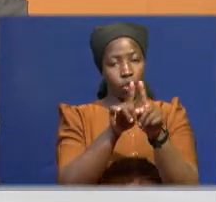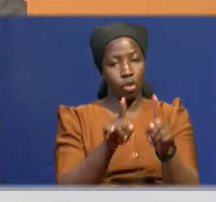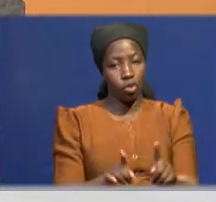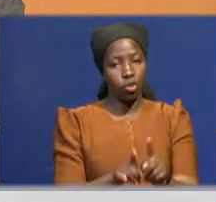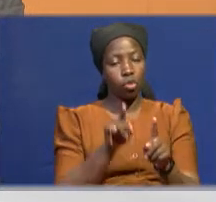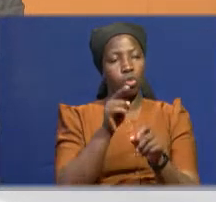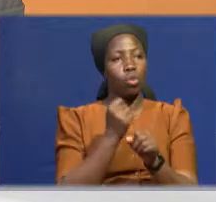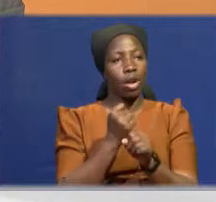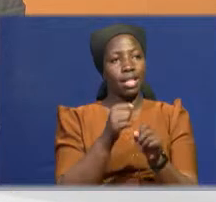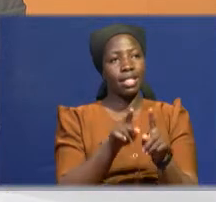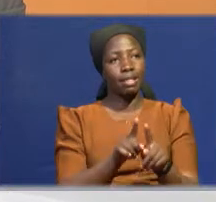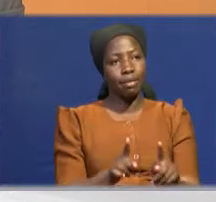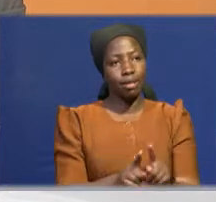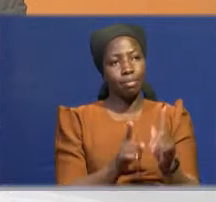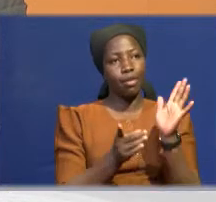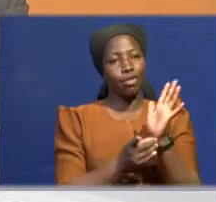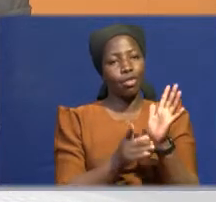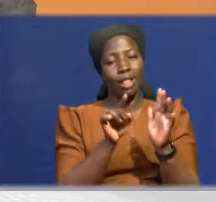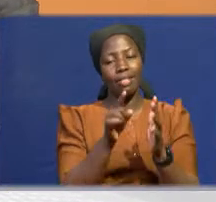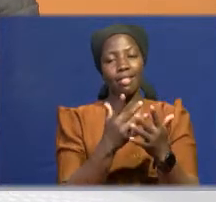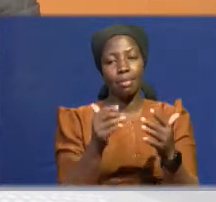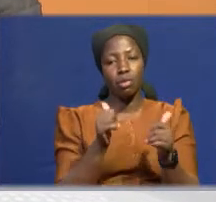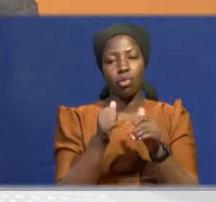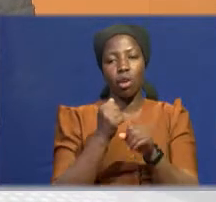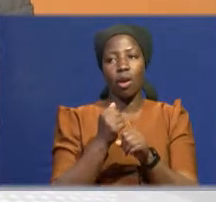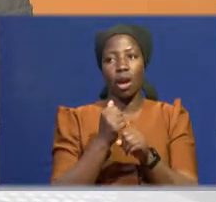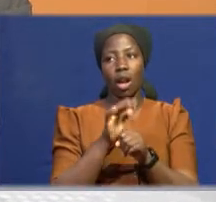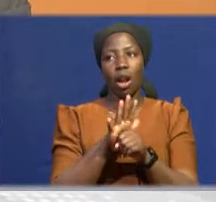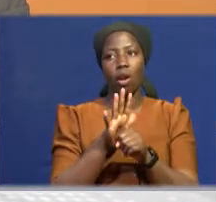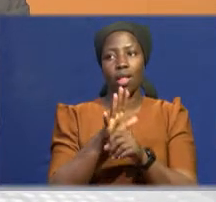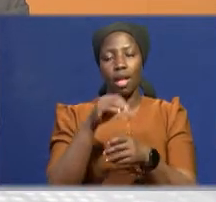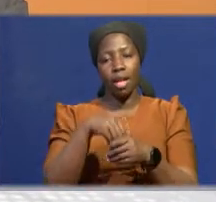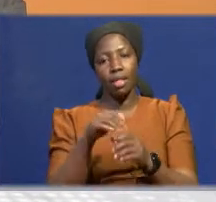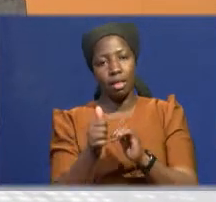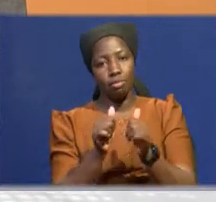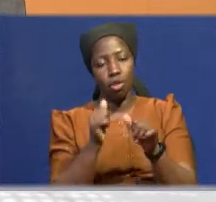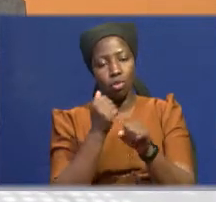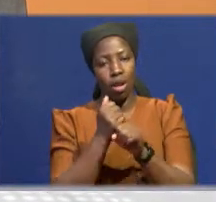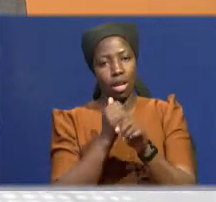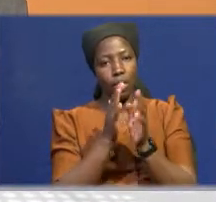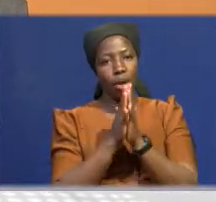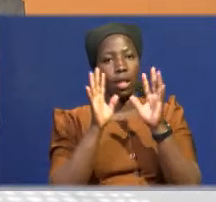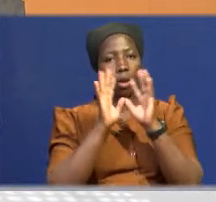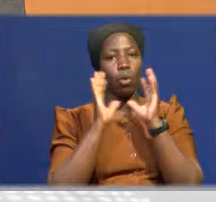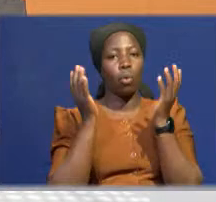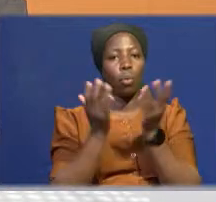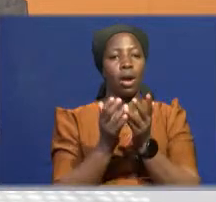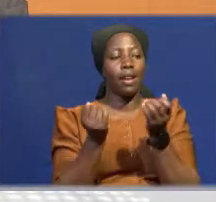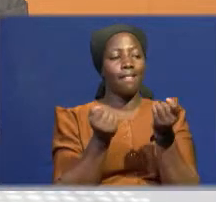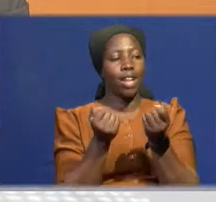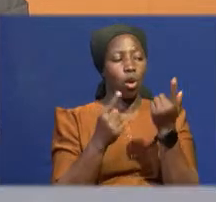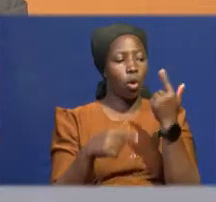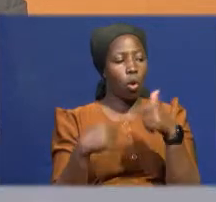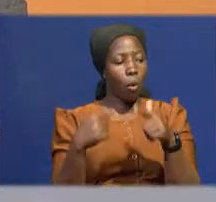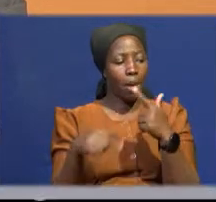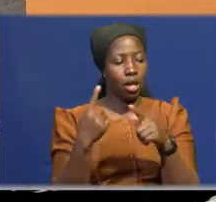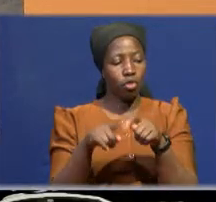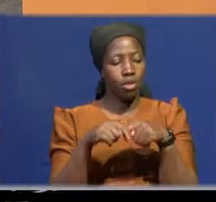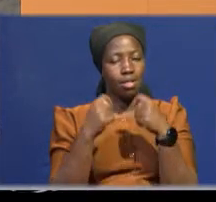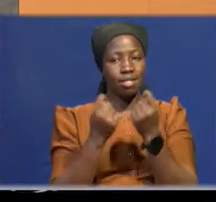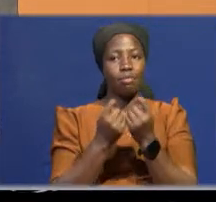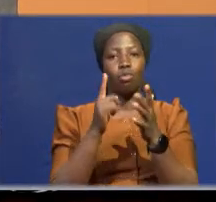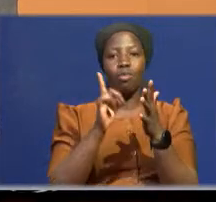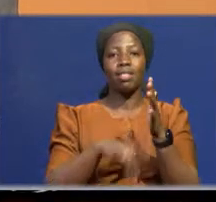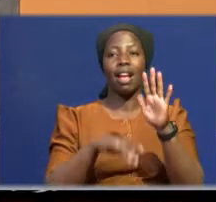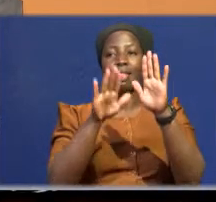medic, this is something you've done a lot in sport, in fact, even working with the World Rally Championship teams. What are the key checks